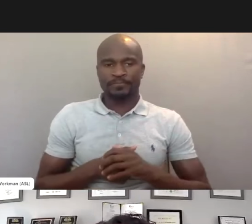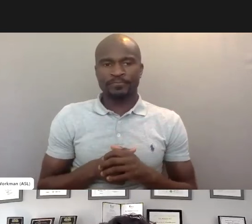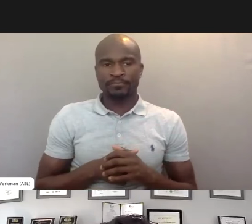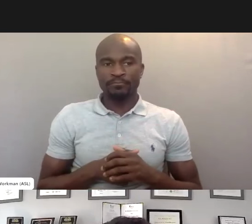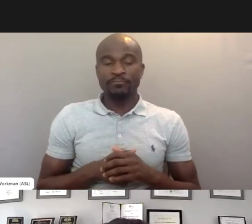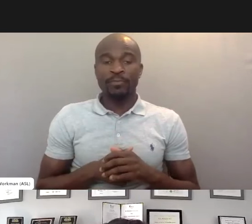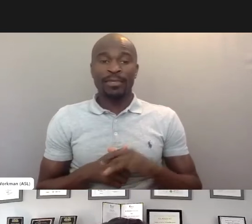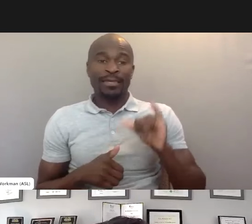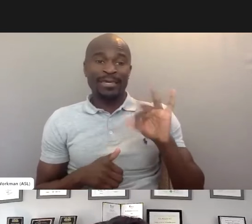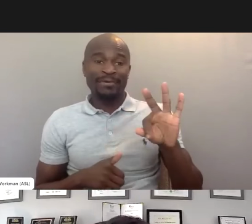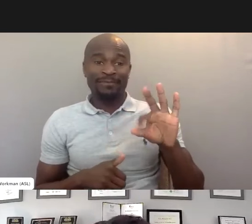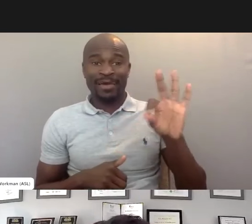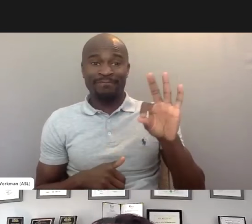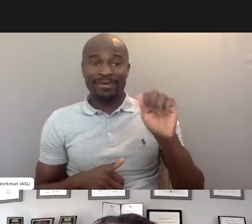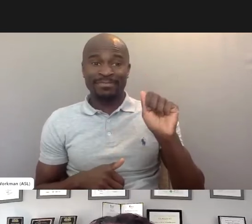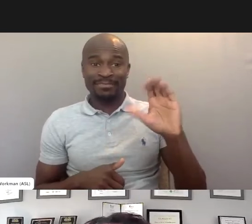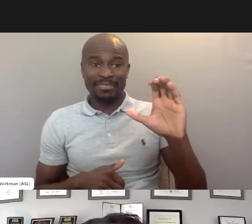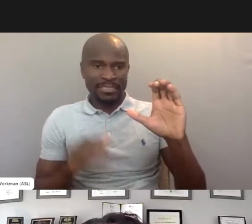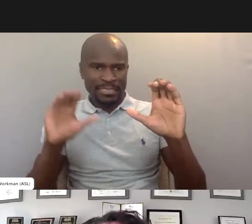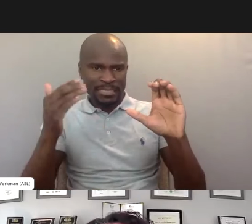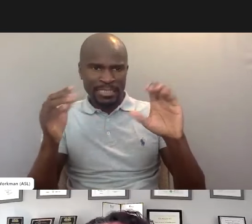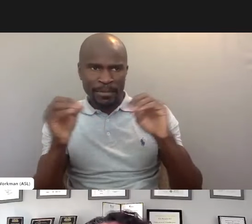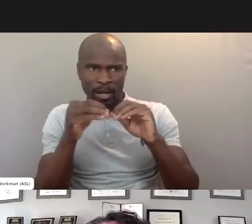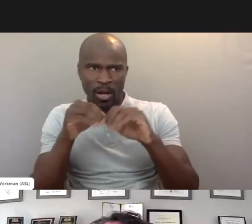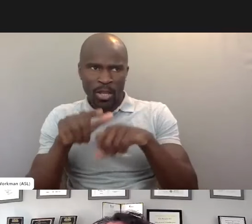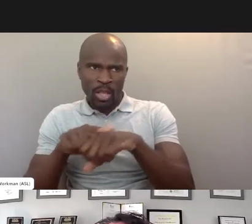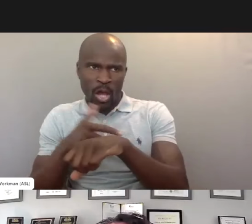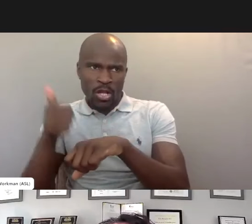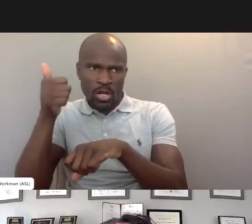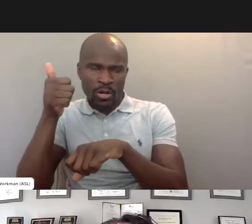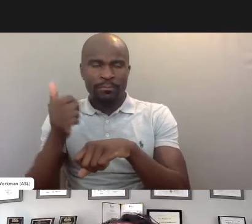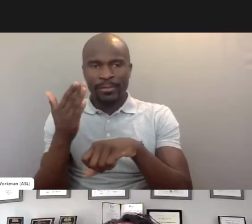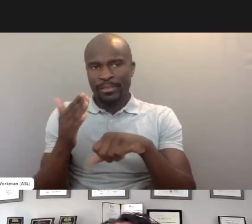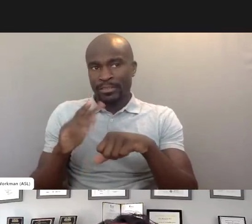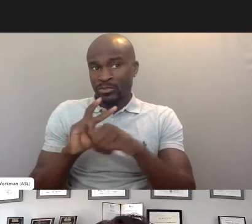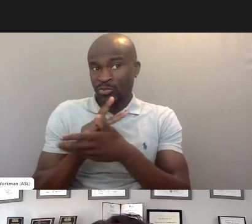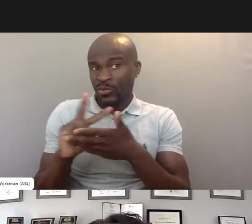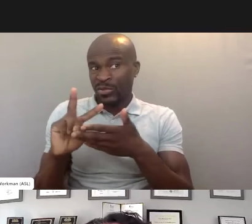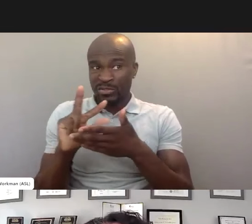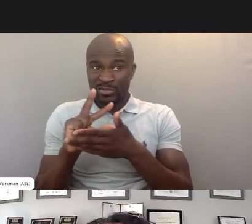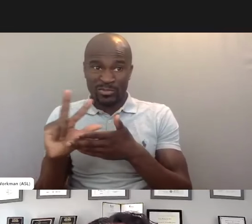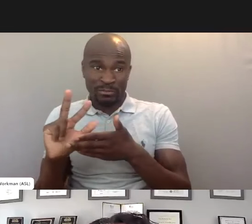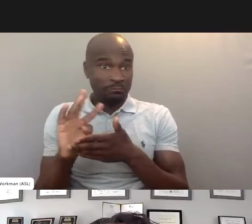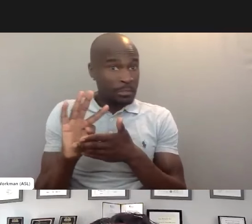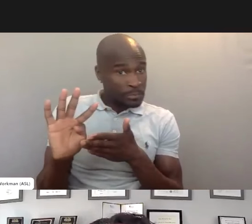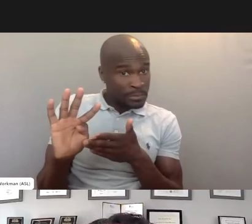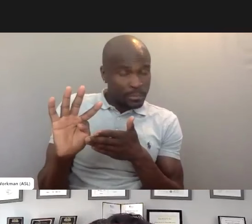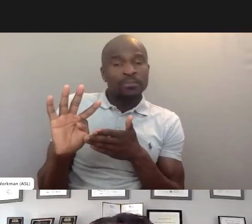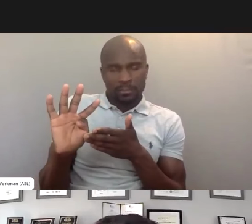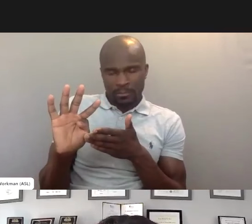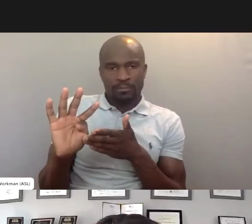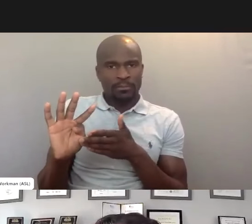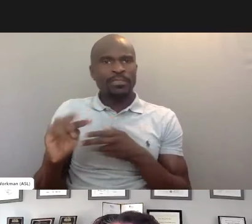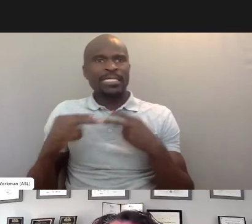FAC is open longer for 2 weeks, several weeks perhaps, and victims are coming in